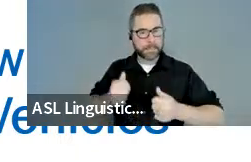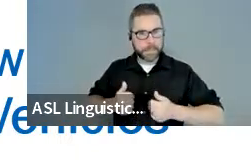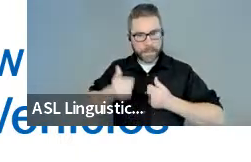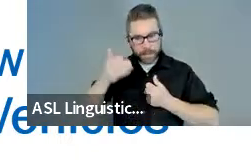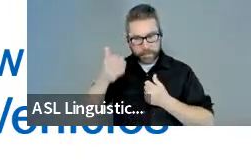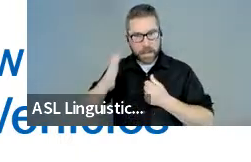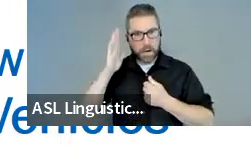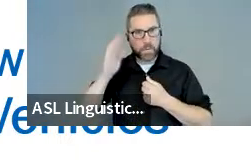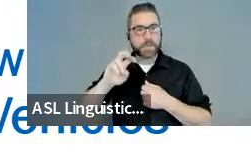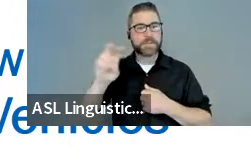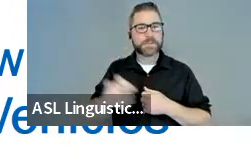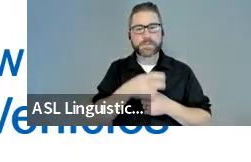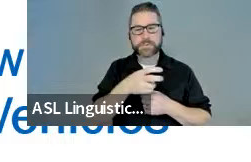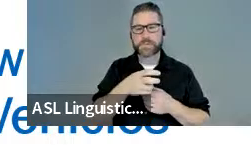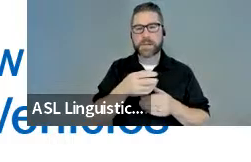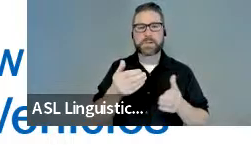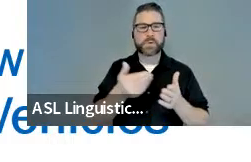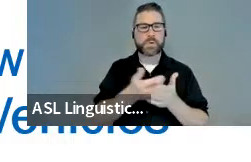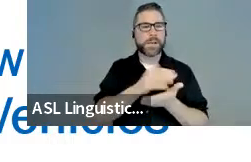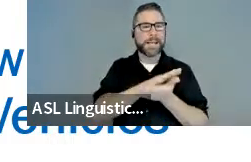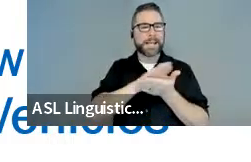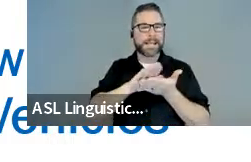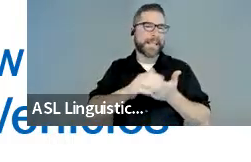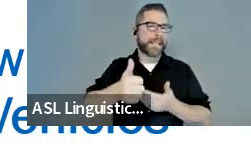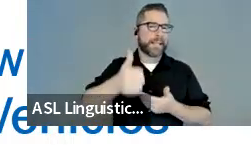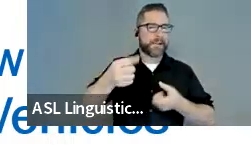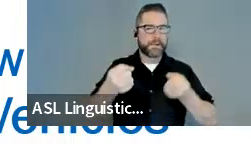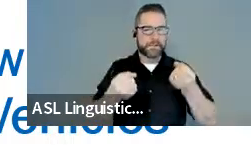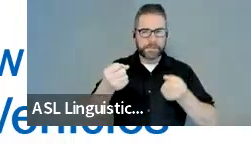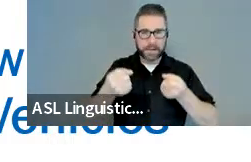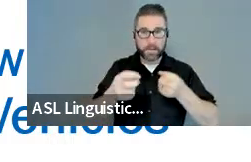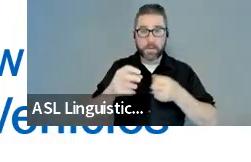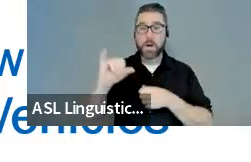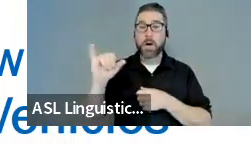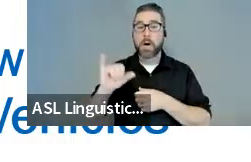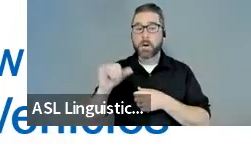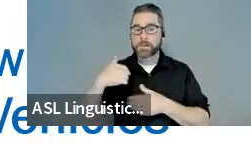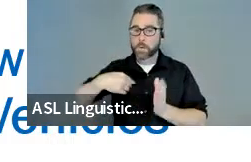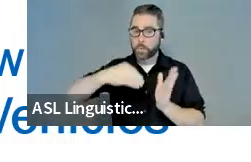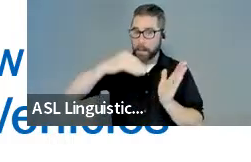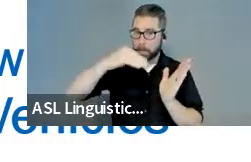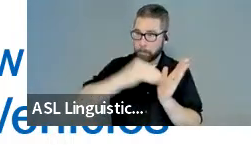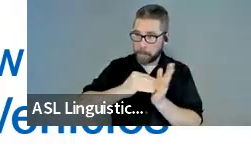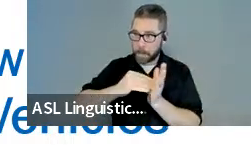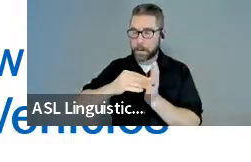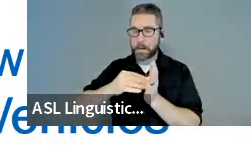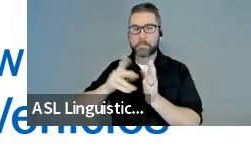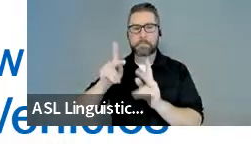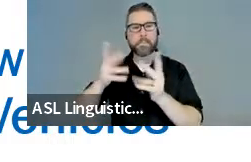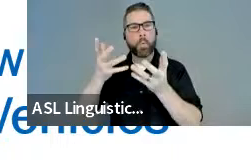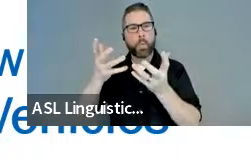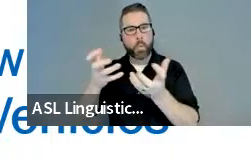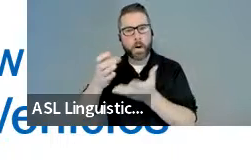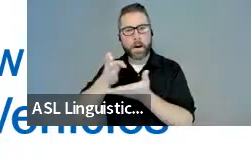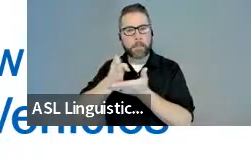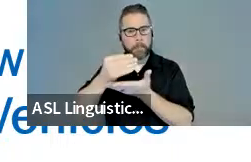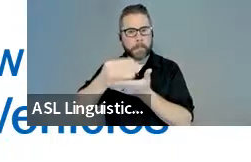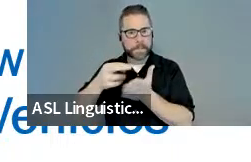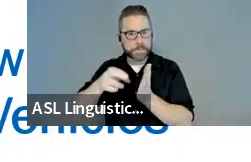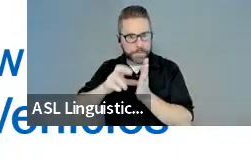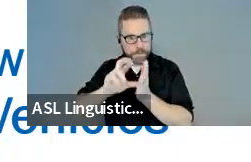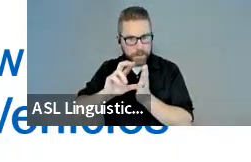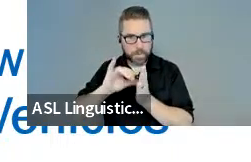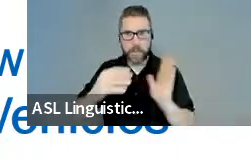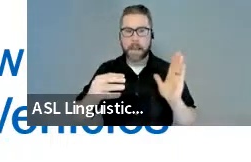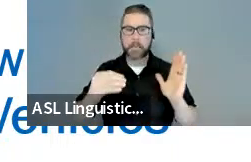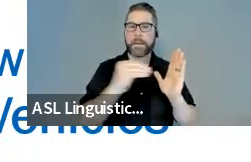we have noted that folks want that budget review, and we noted that in the action items for Air